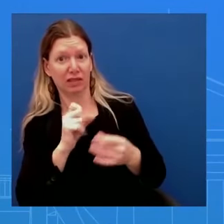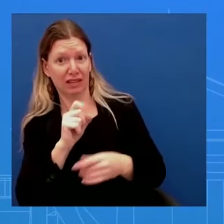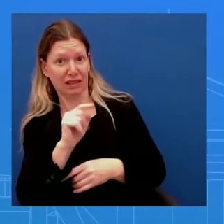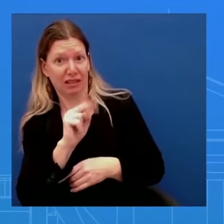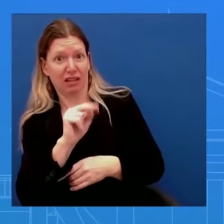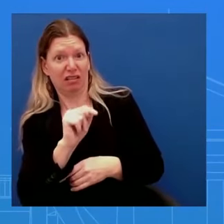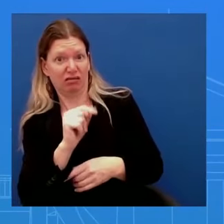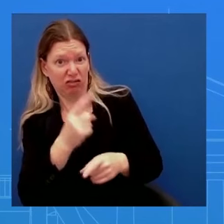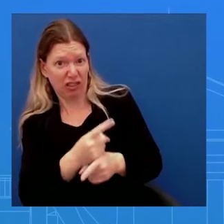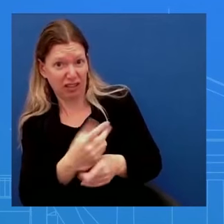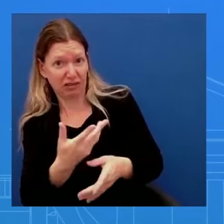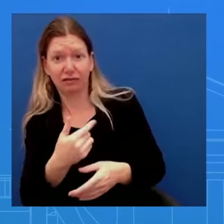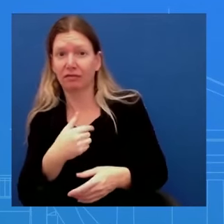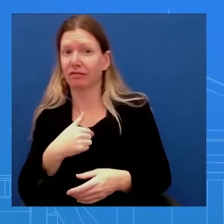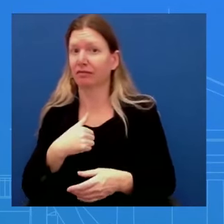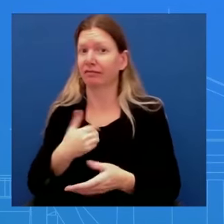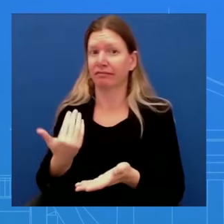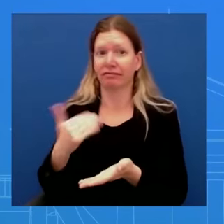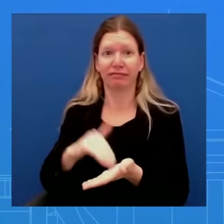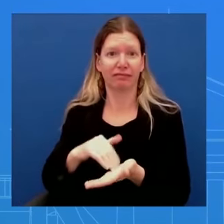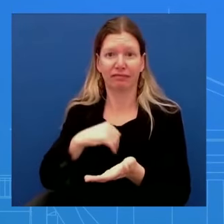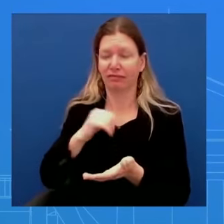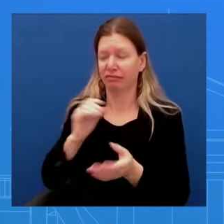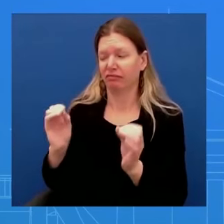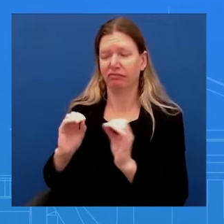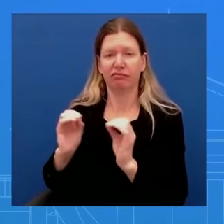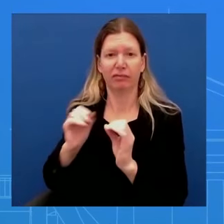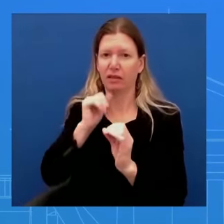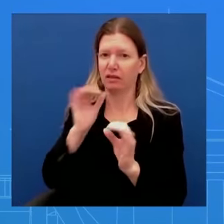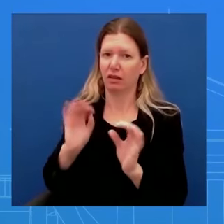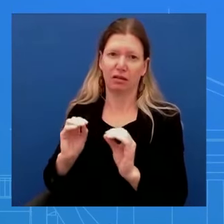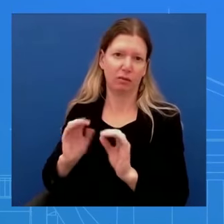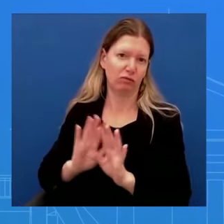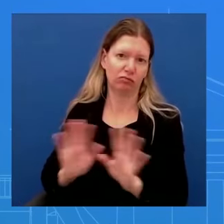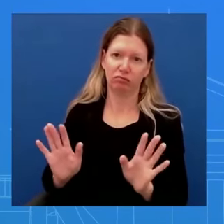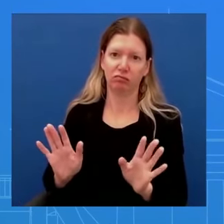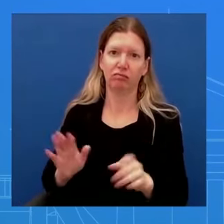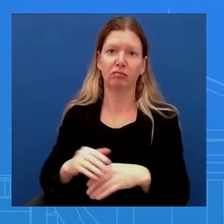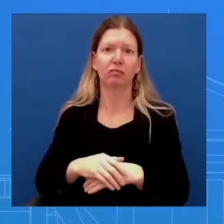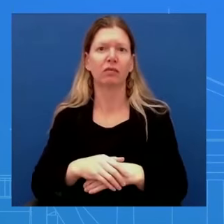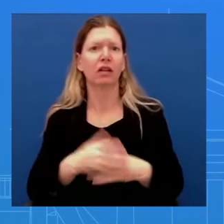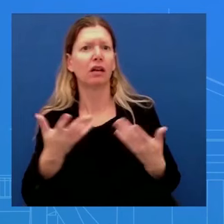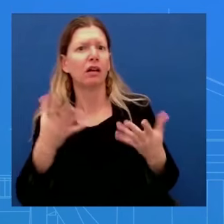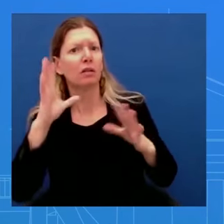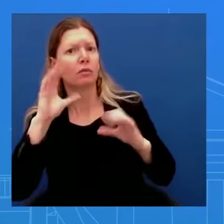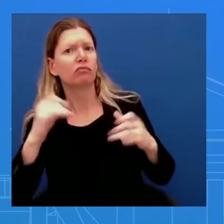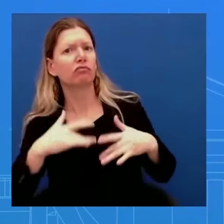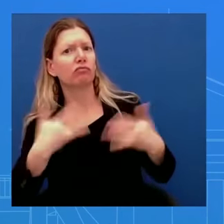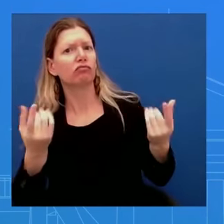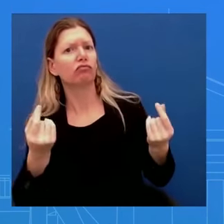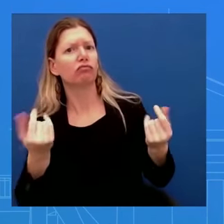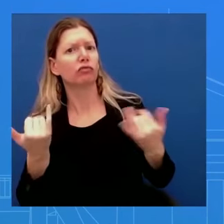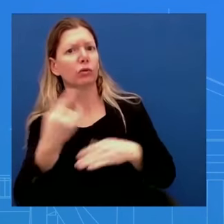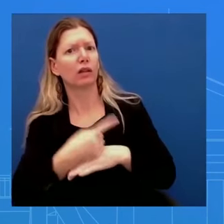more. Can you tell us what the president is up to today? Yeah, I have a couple of things I can share with what the president is doing